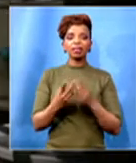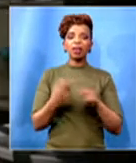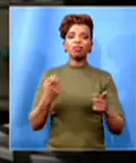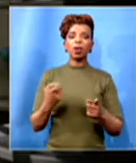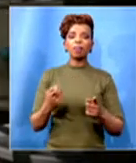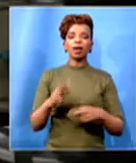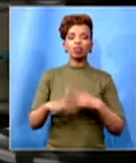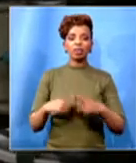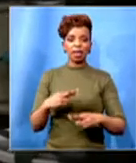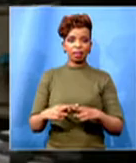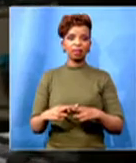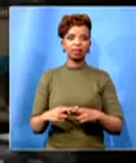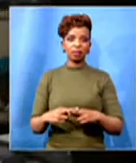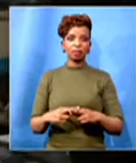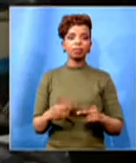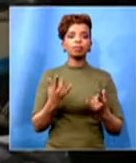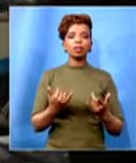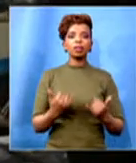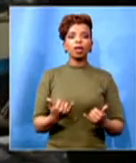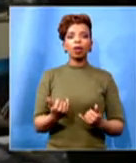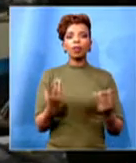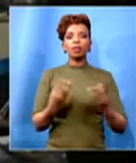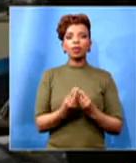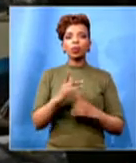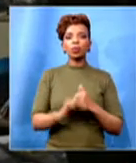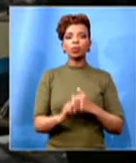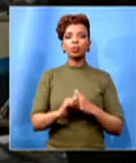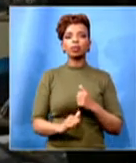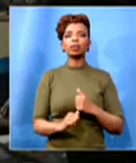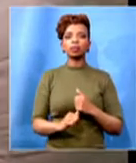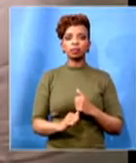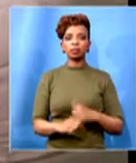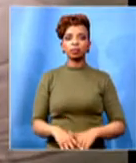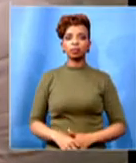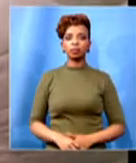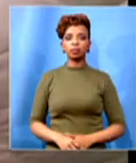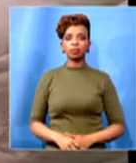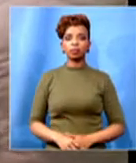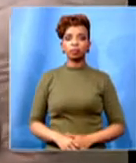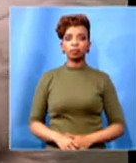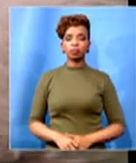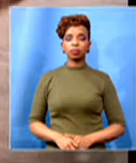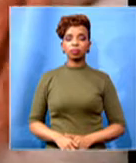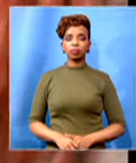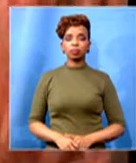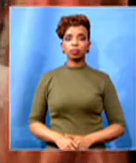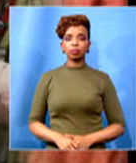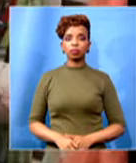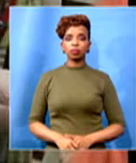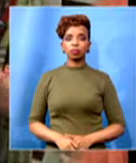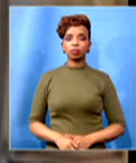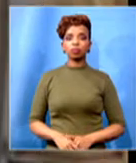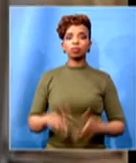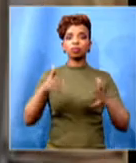COVID thing, we've had to close down our shop for a few months. Thank you. Bye-bye. I taught our ladies how to actually